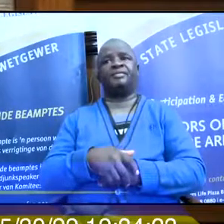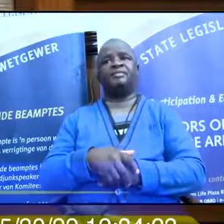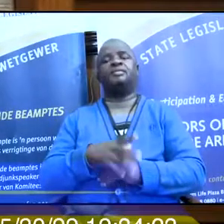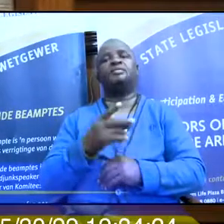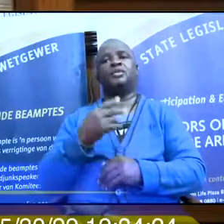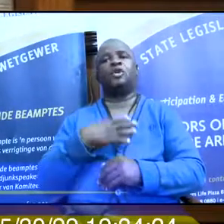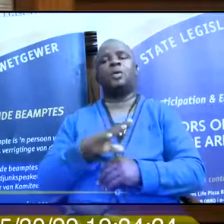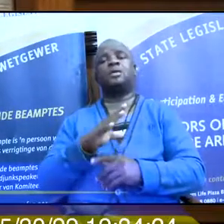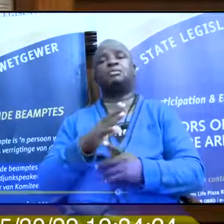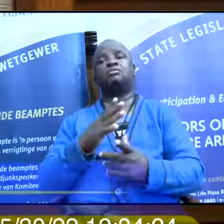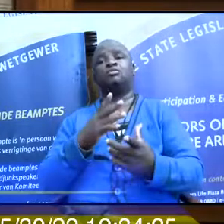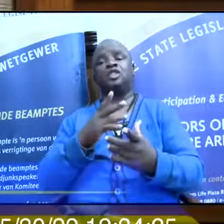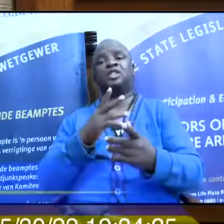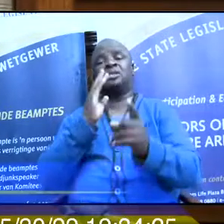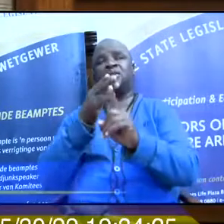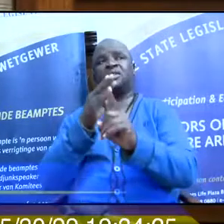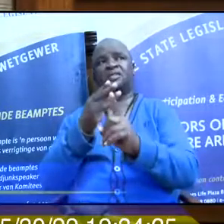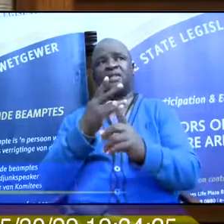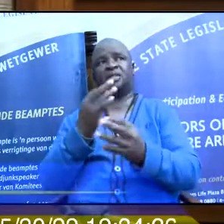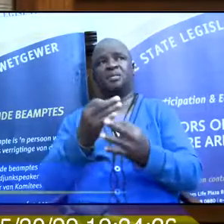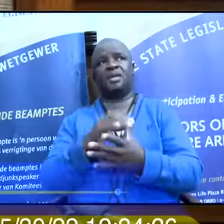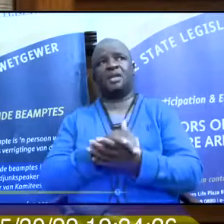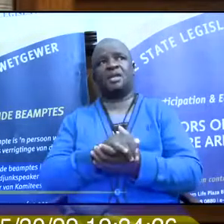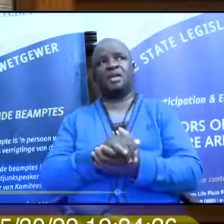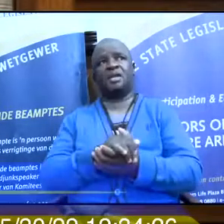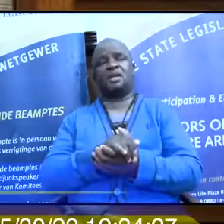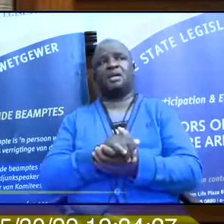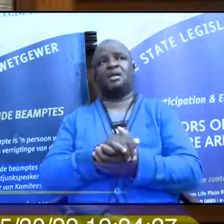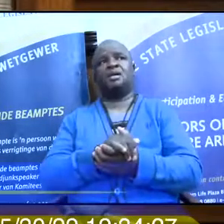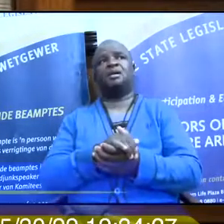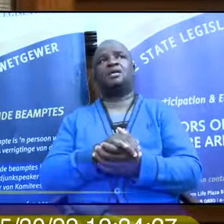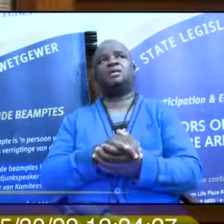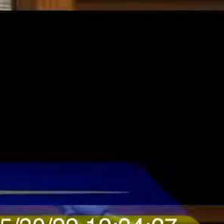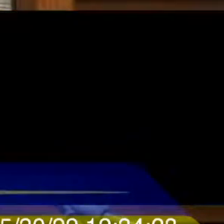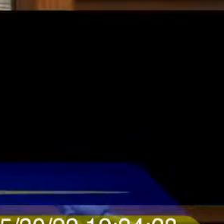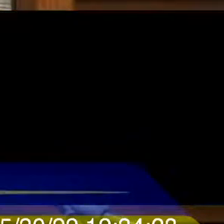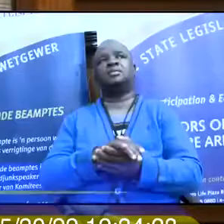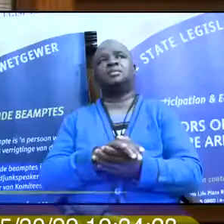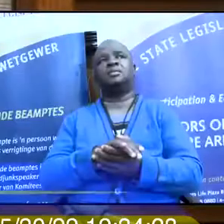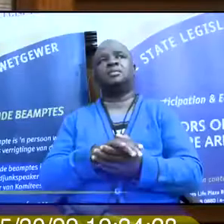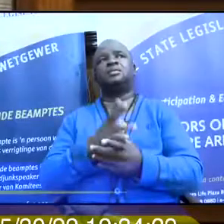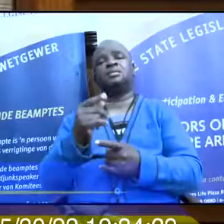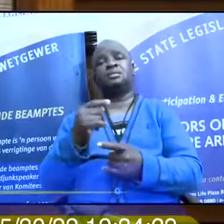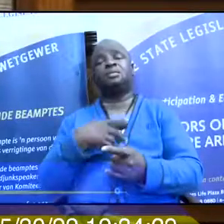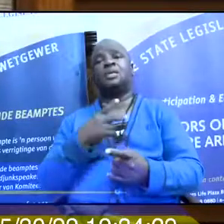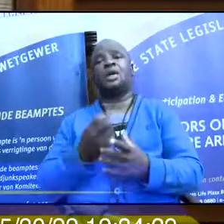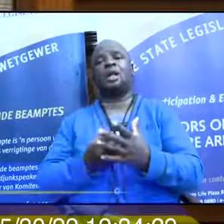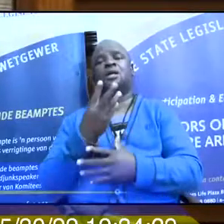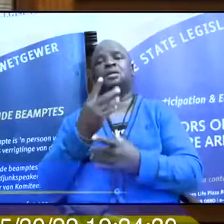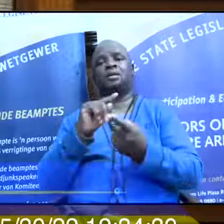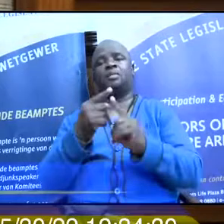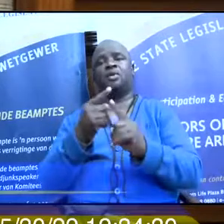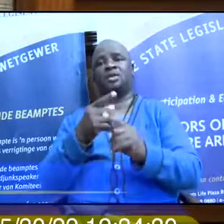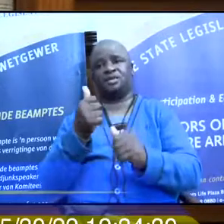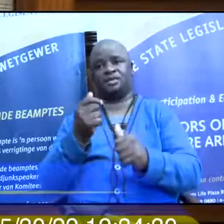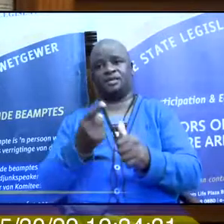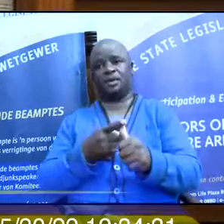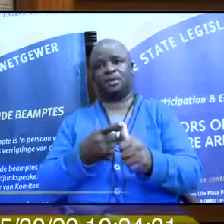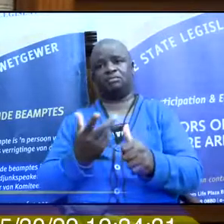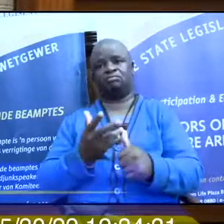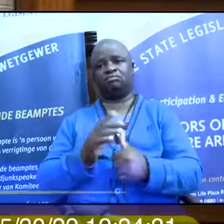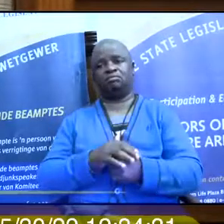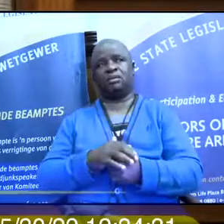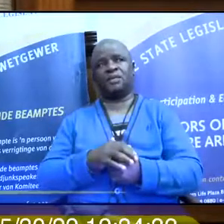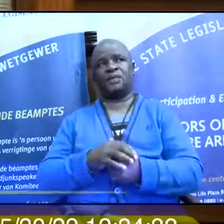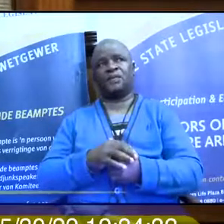we want to be specific to to raise one of the net wrecking situation that we're confronted with as the working class